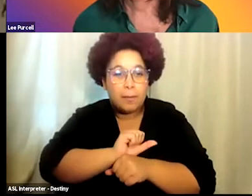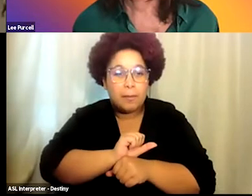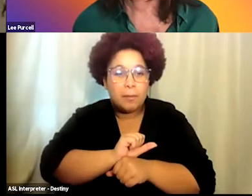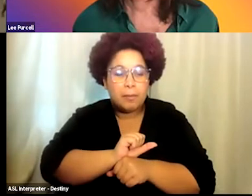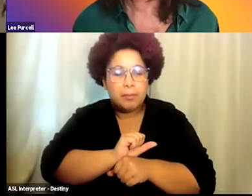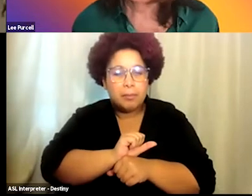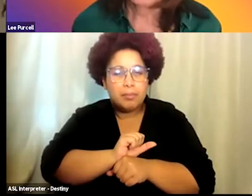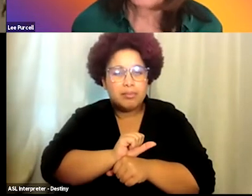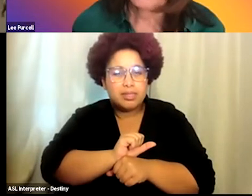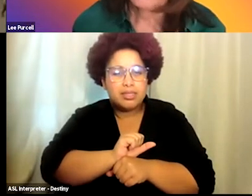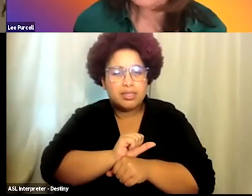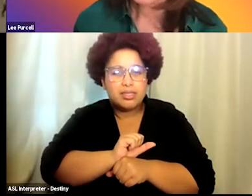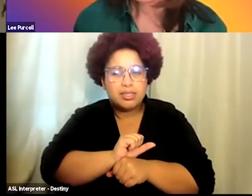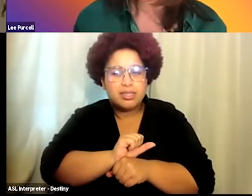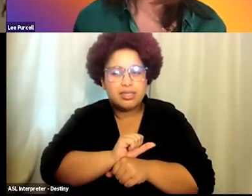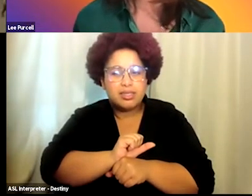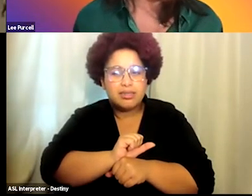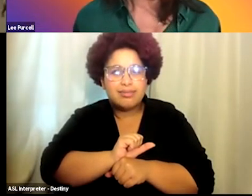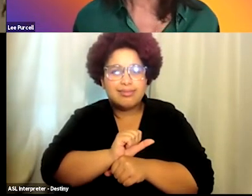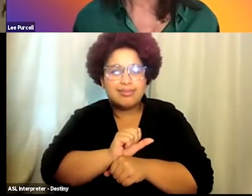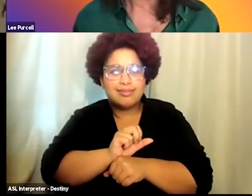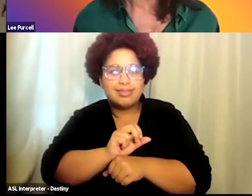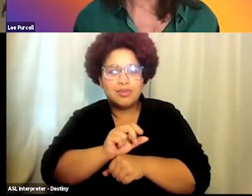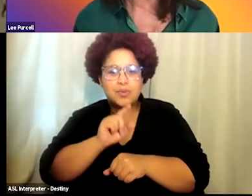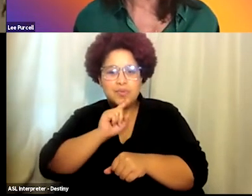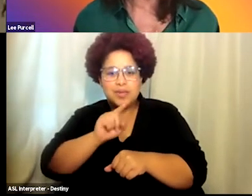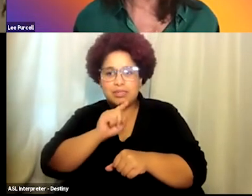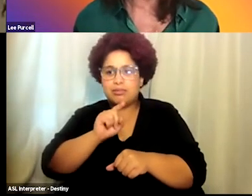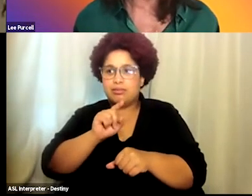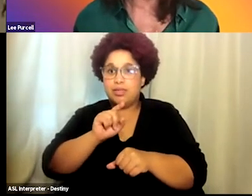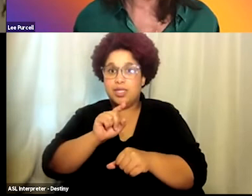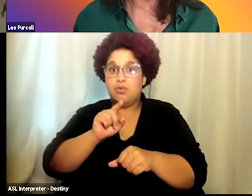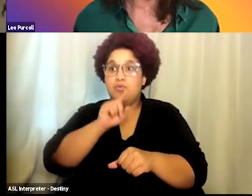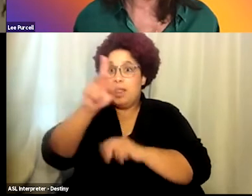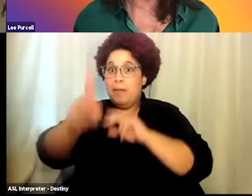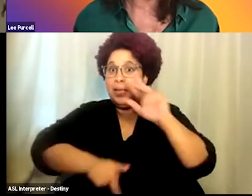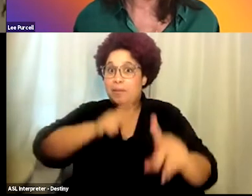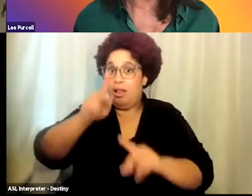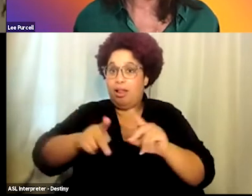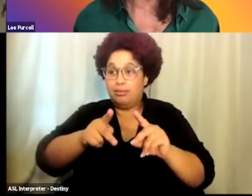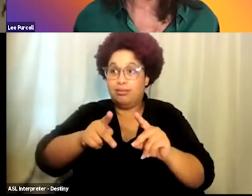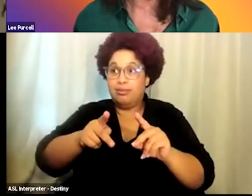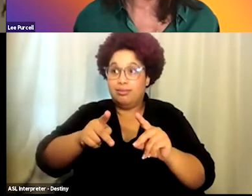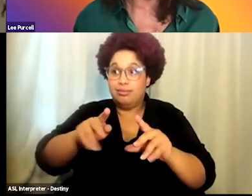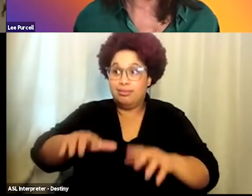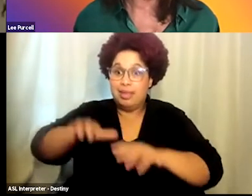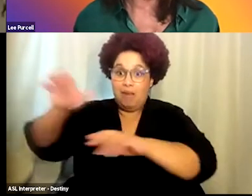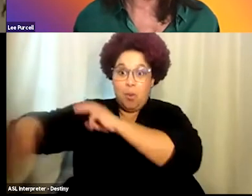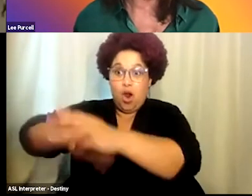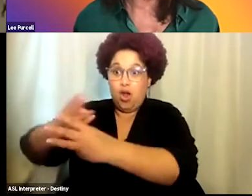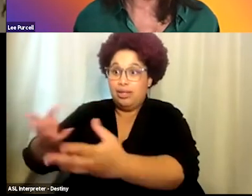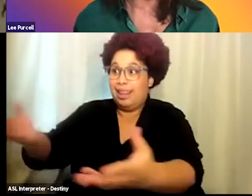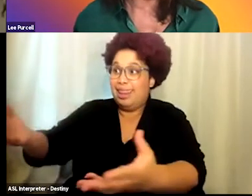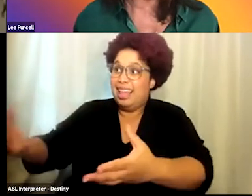know, nationally, with the real human beings of the world that aren't on the screen, let's